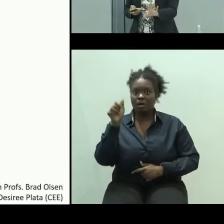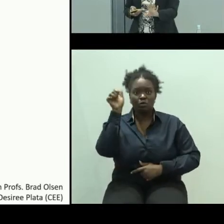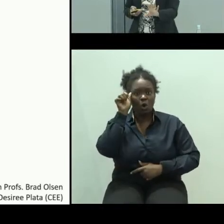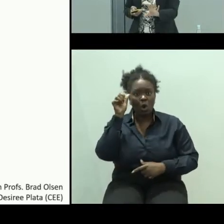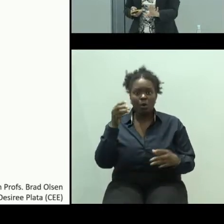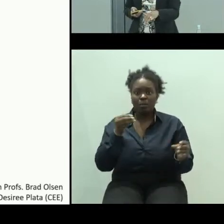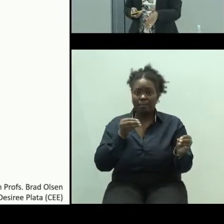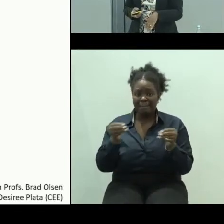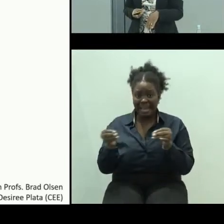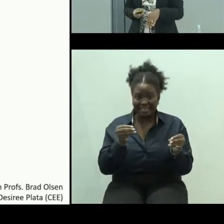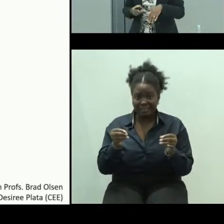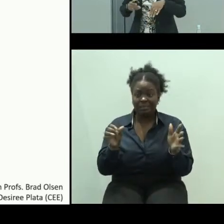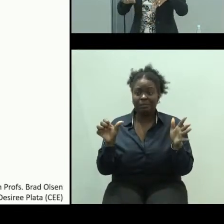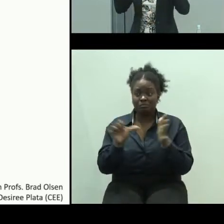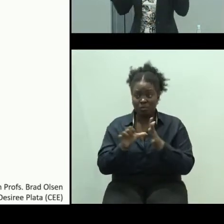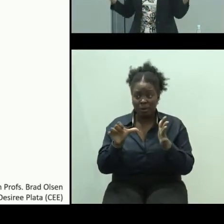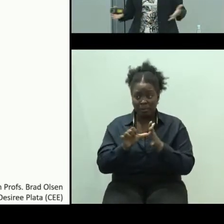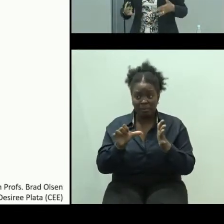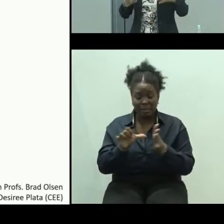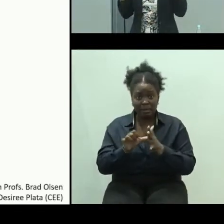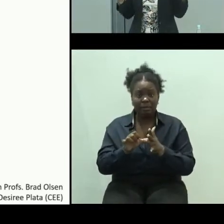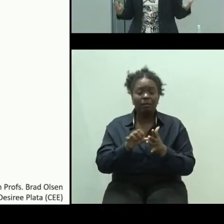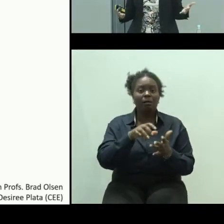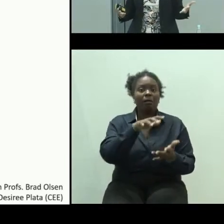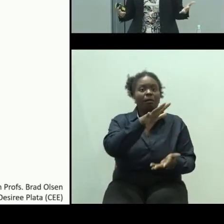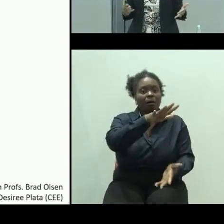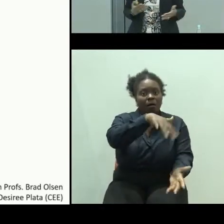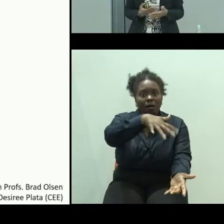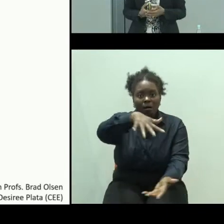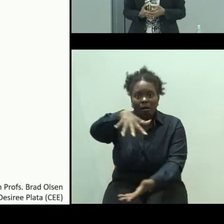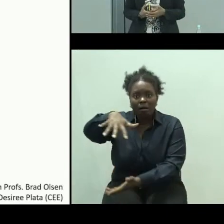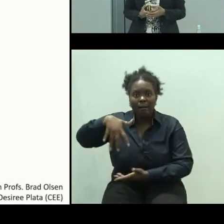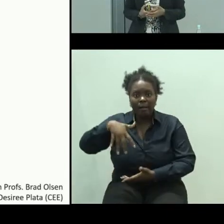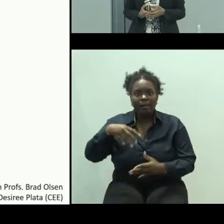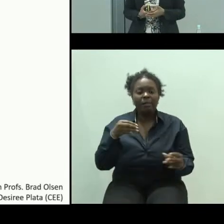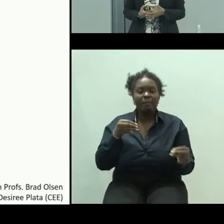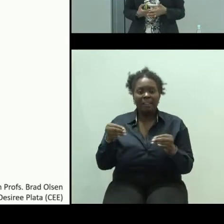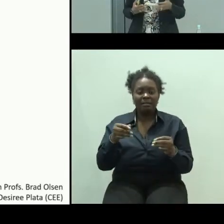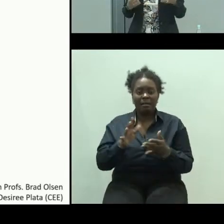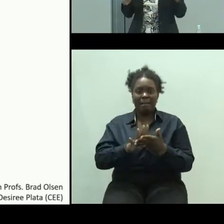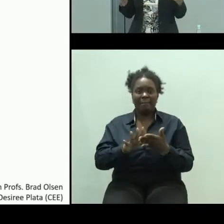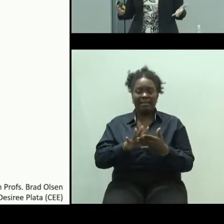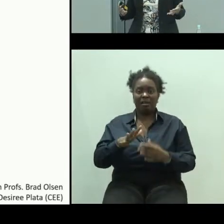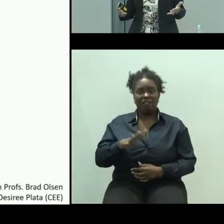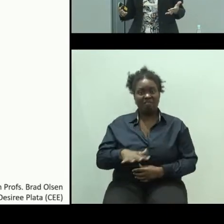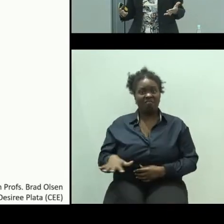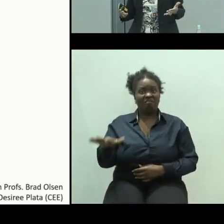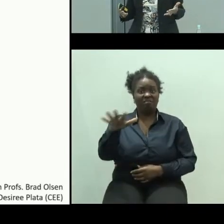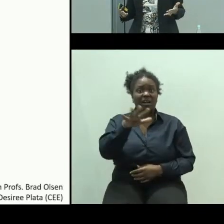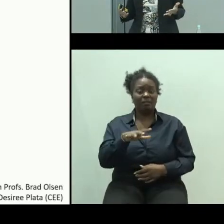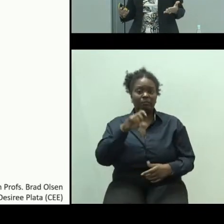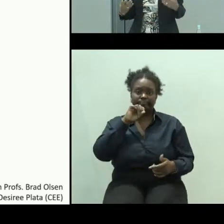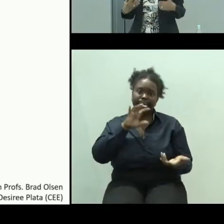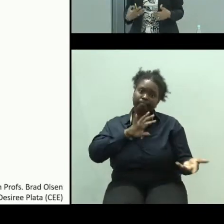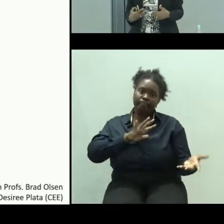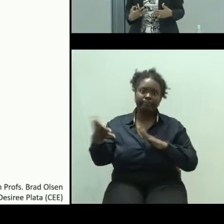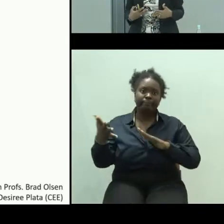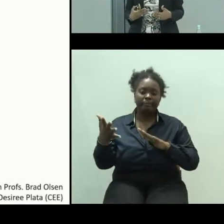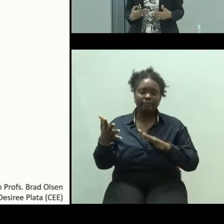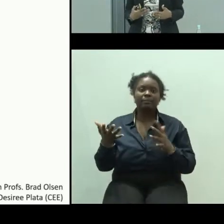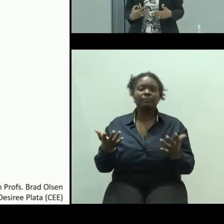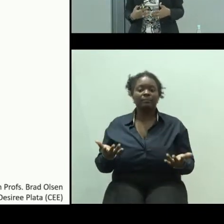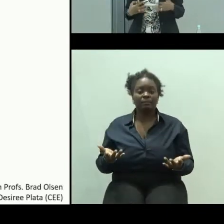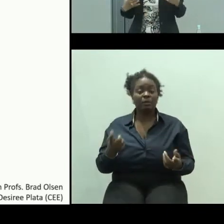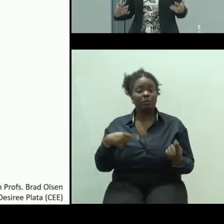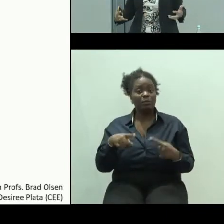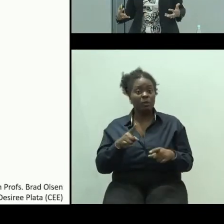a problem, and that accumulation of large amounts of plastics in the environment is pretty damaging. But what we also know